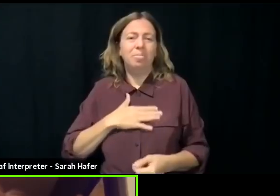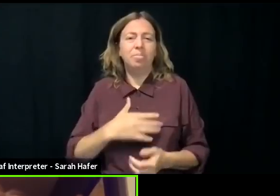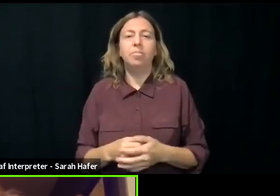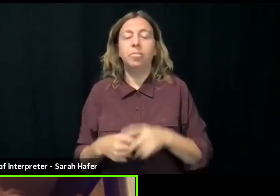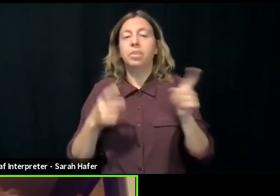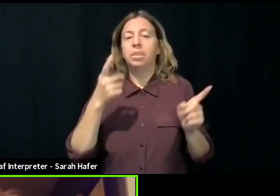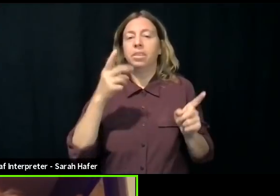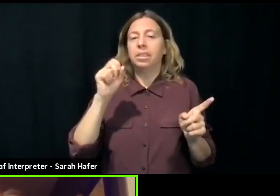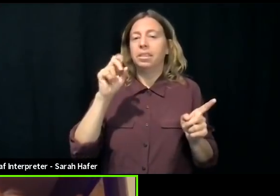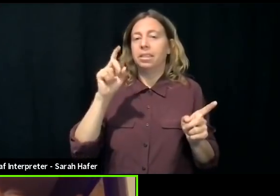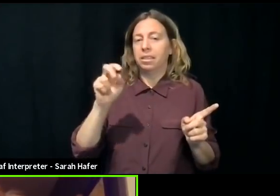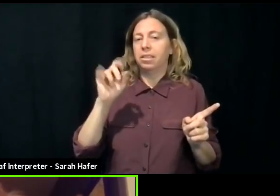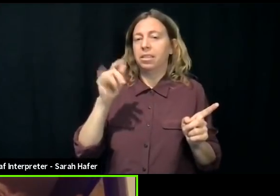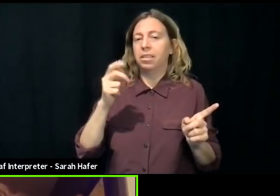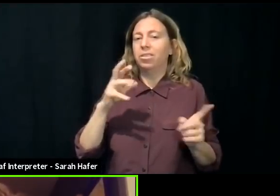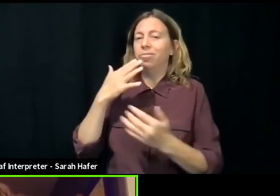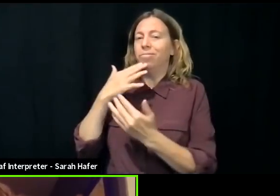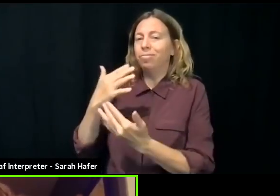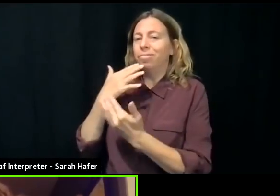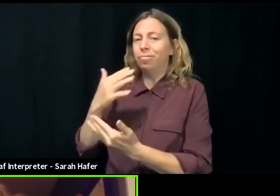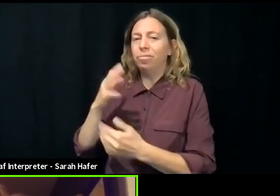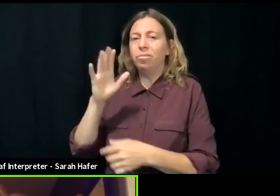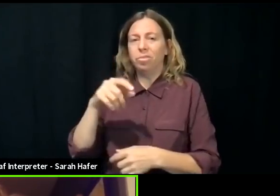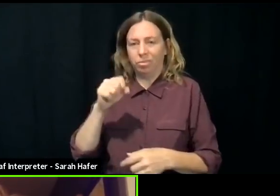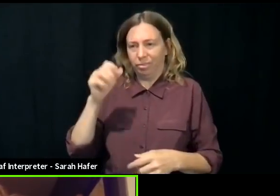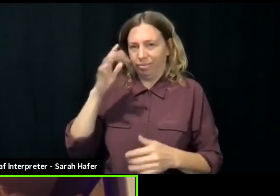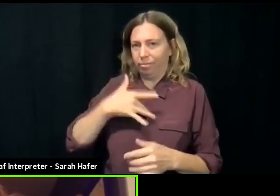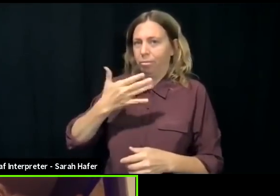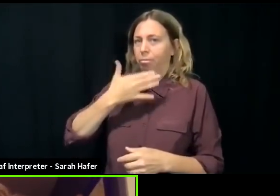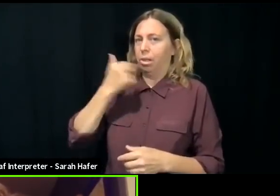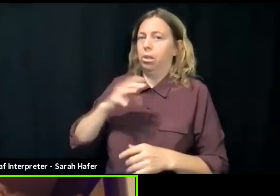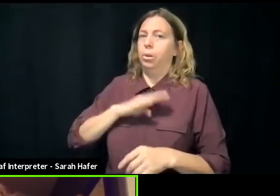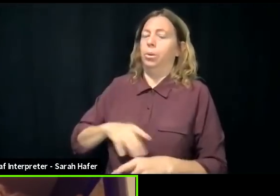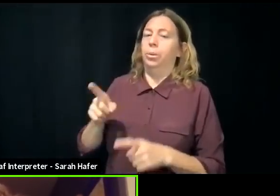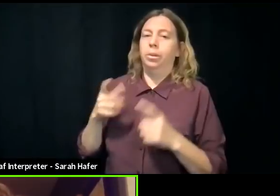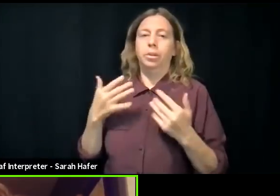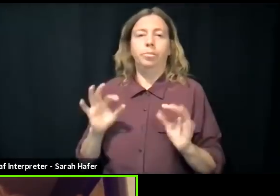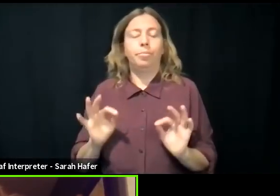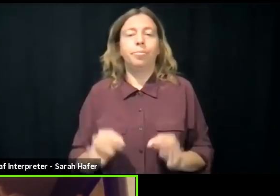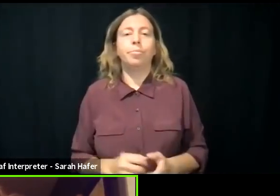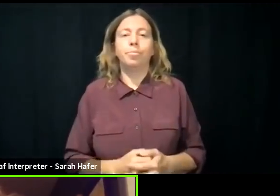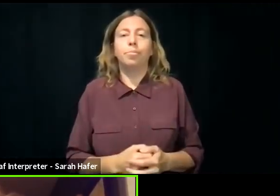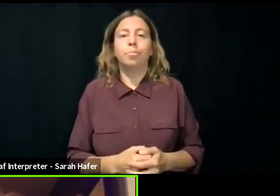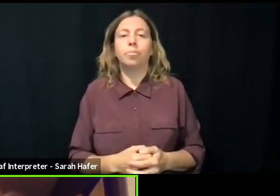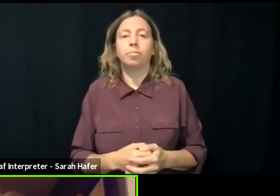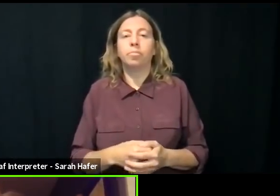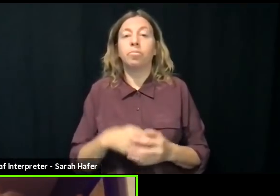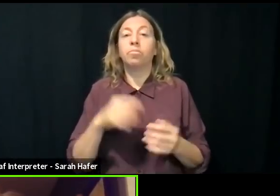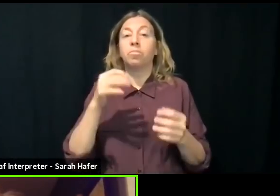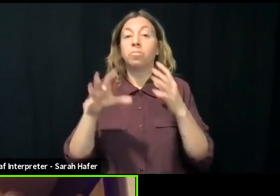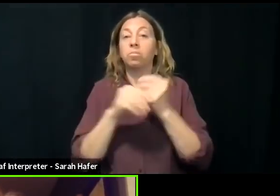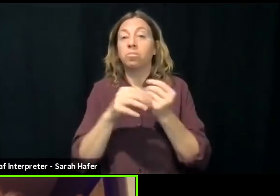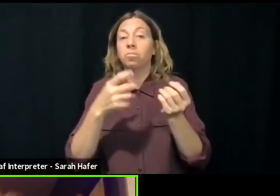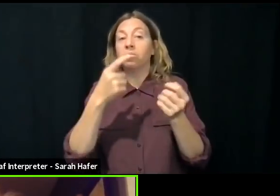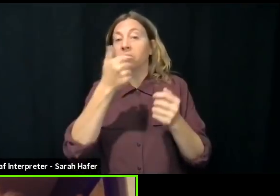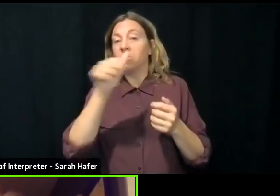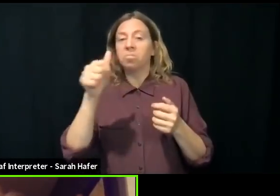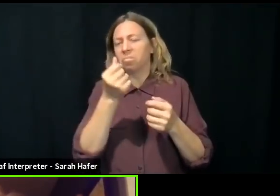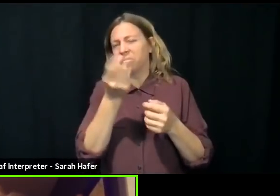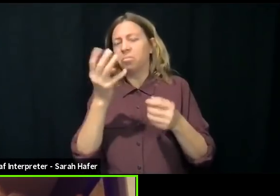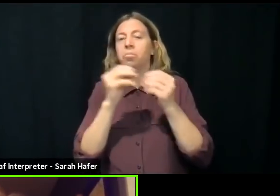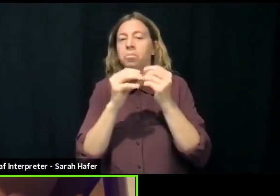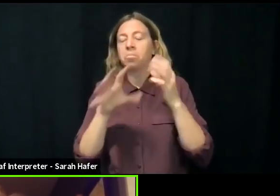that vaccines work. Before we get to your questions, let me address a few additional issues we've seen in our social media stream. One of